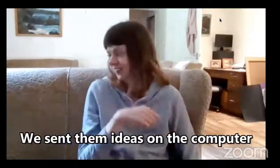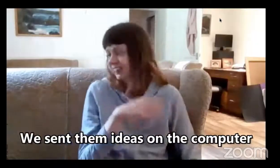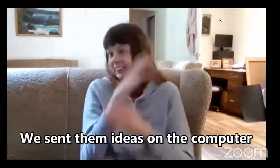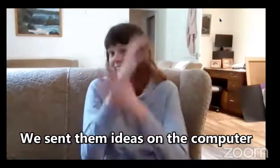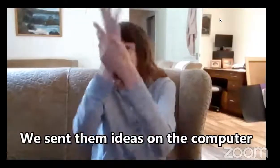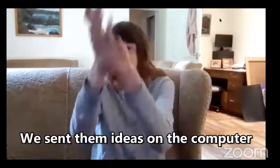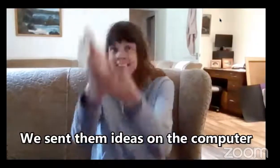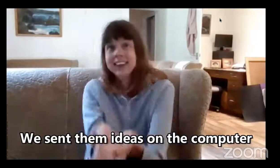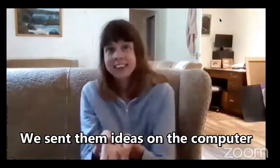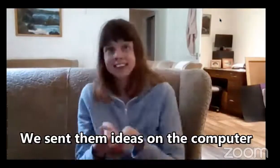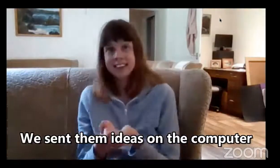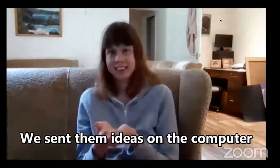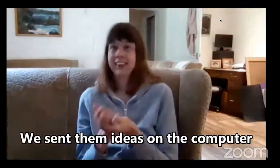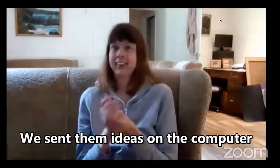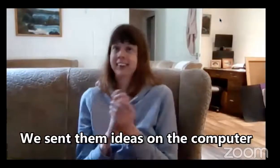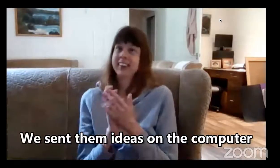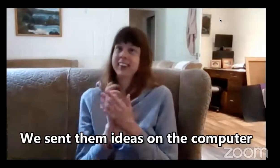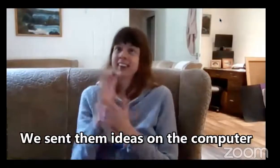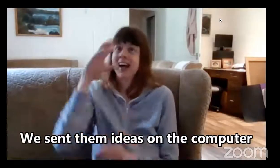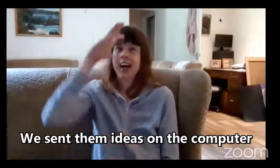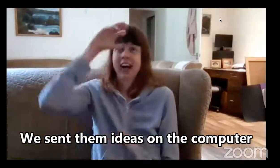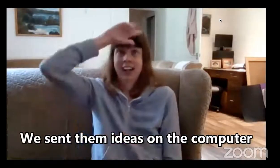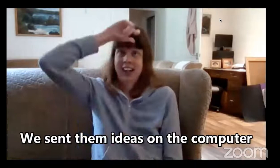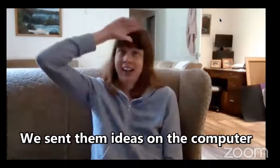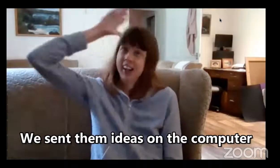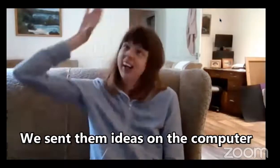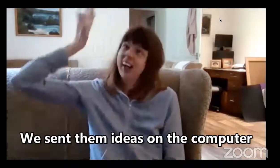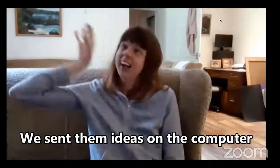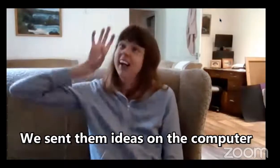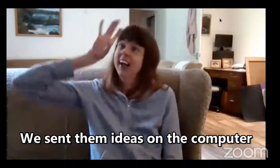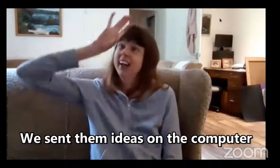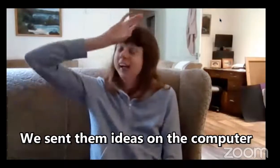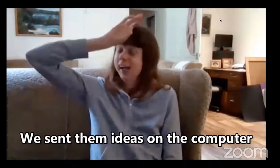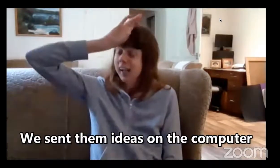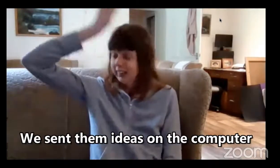We sent them